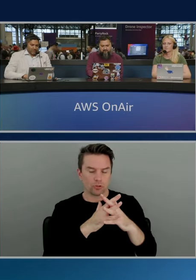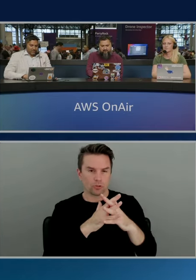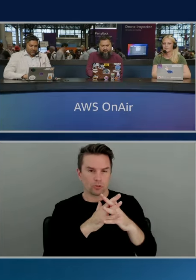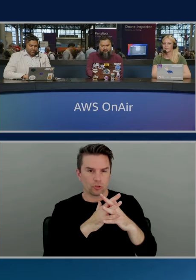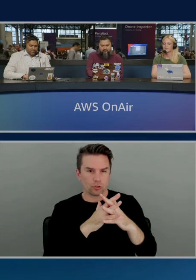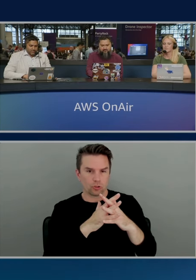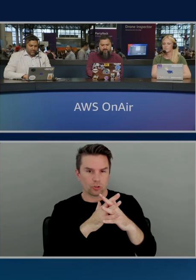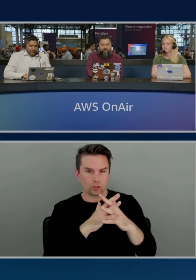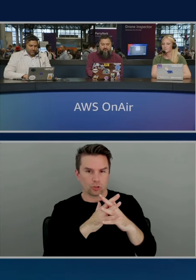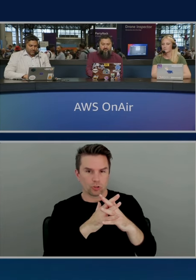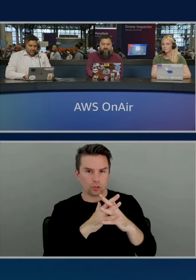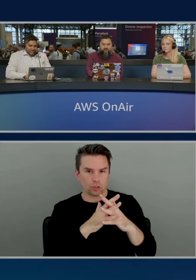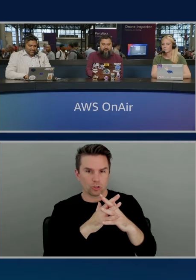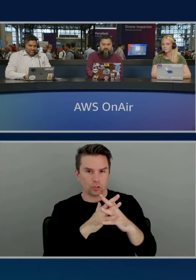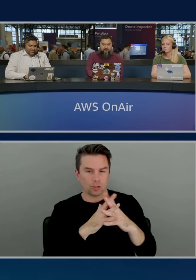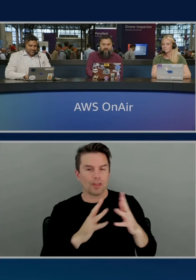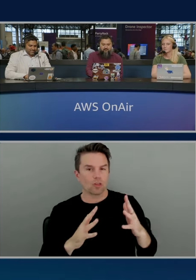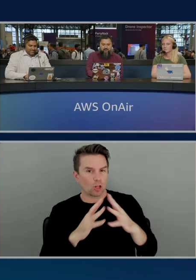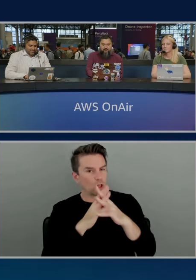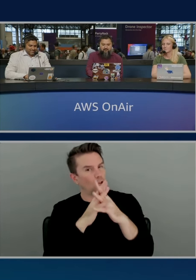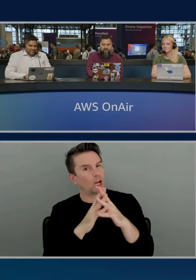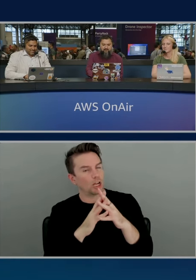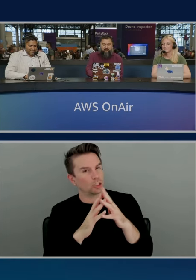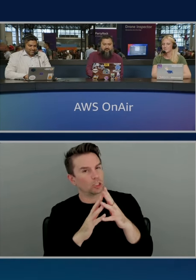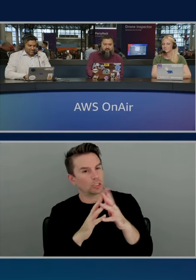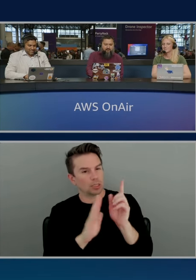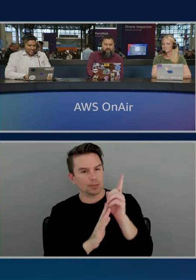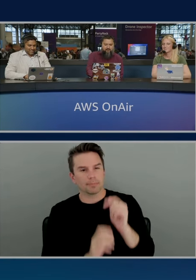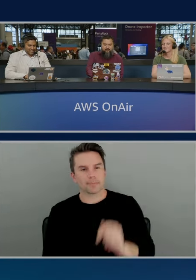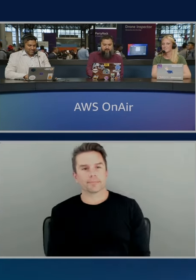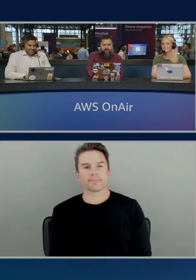So the launch is, this is